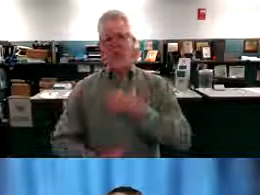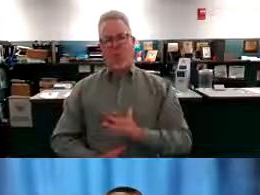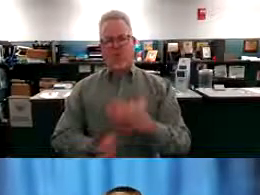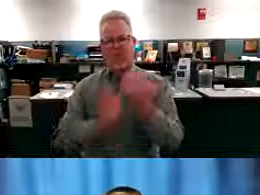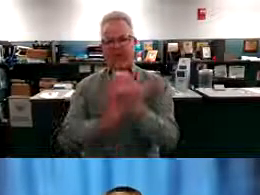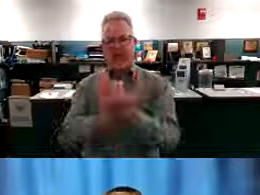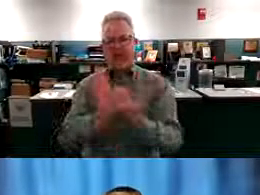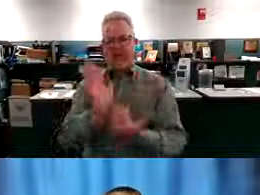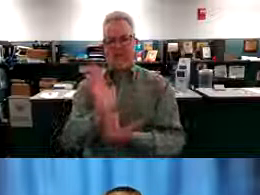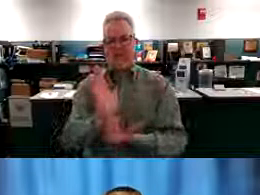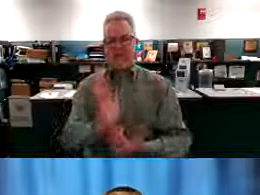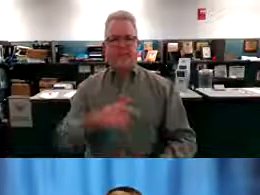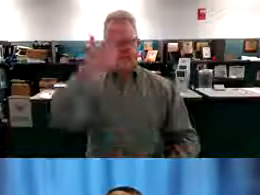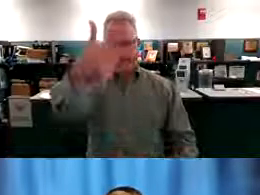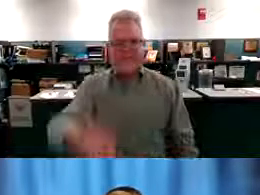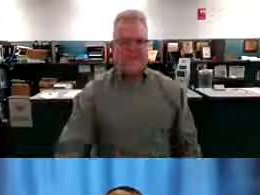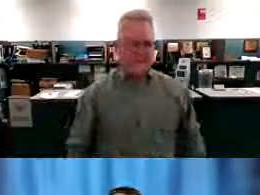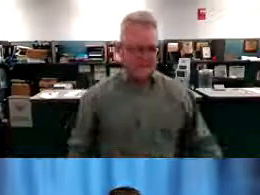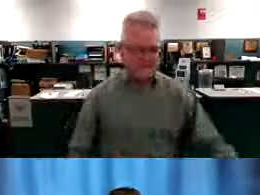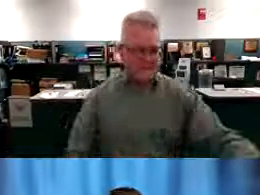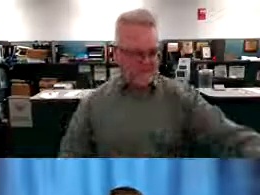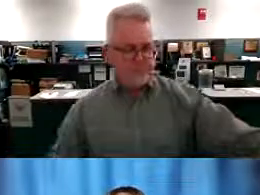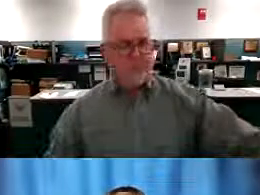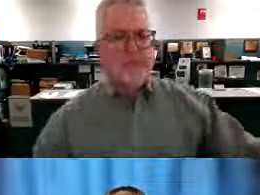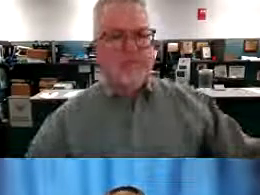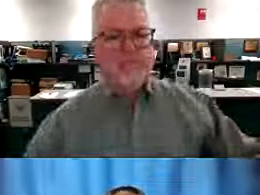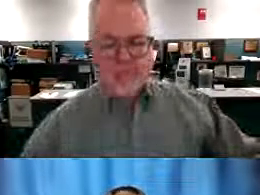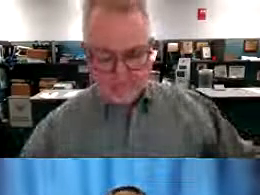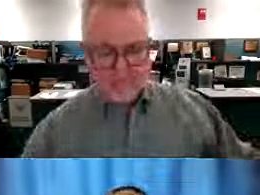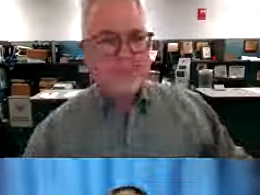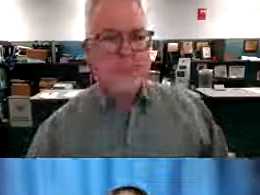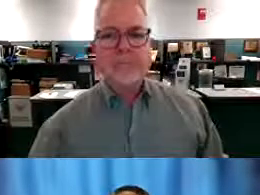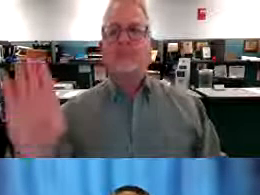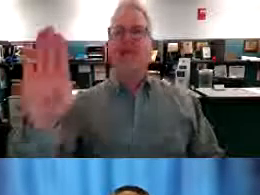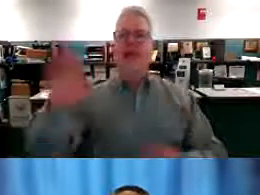But in closing, I have a wish list, and I just want to present that.